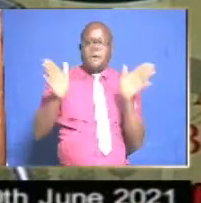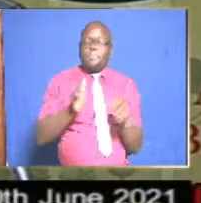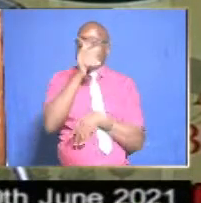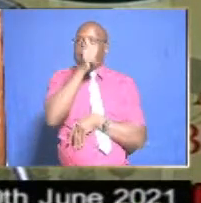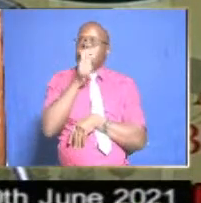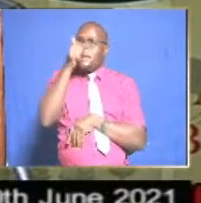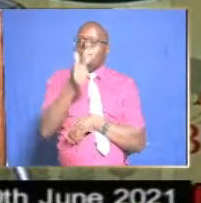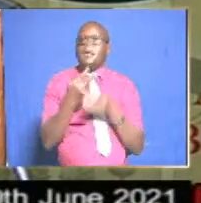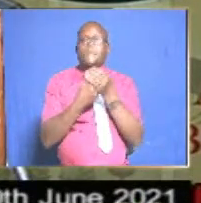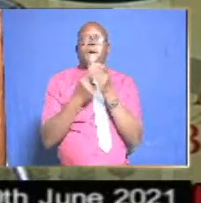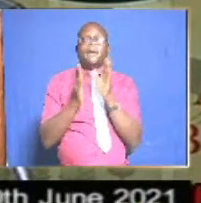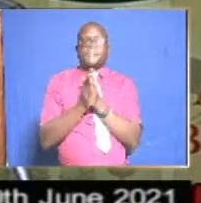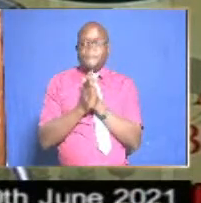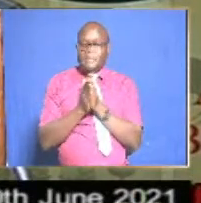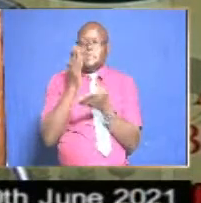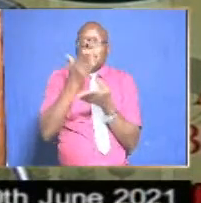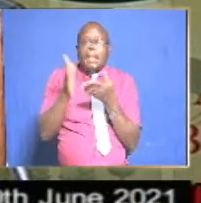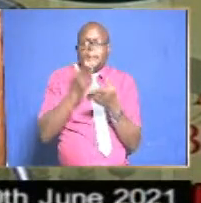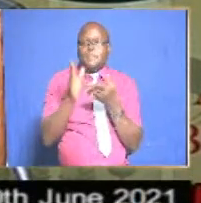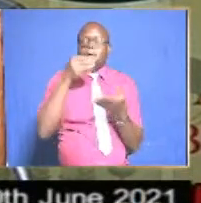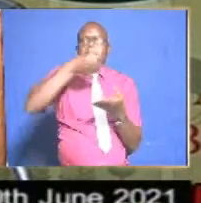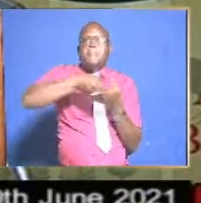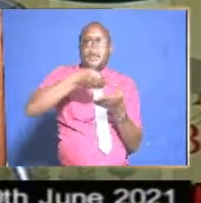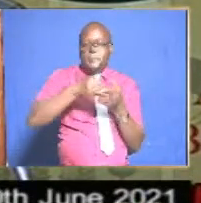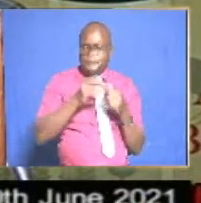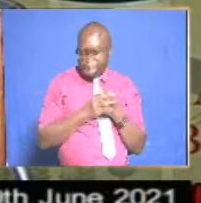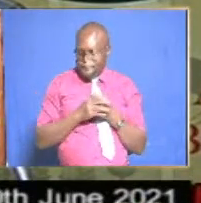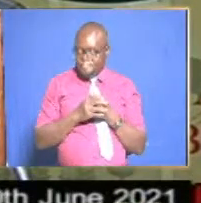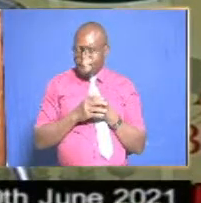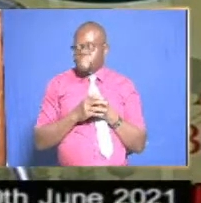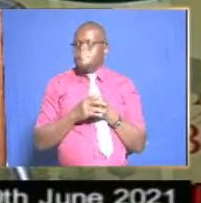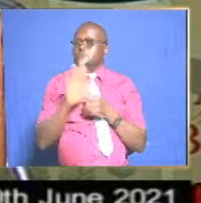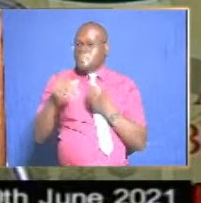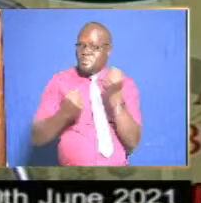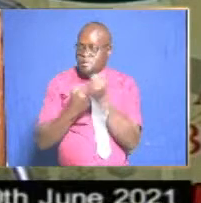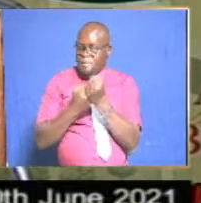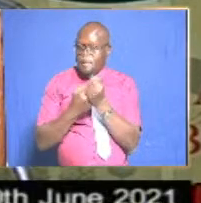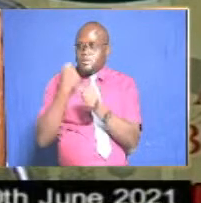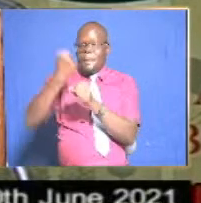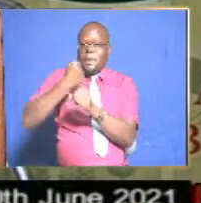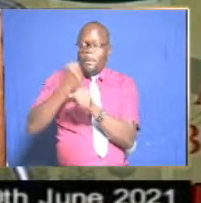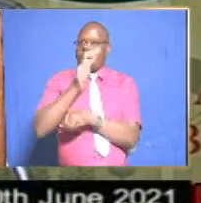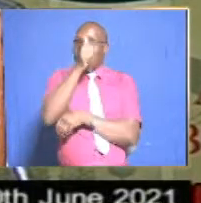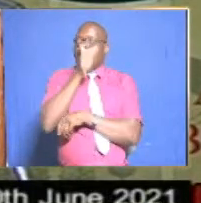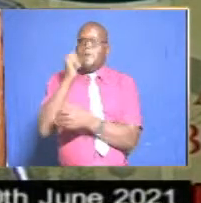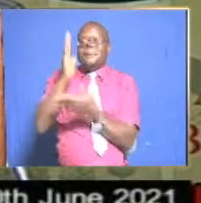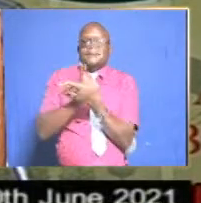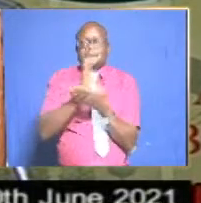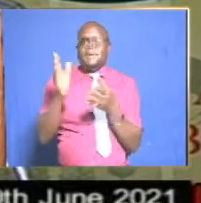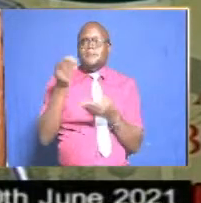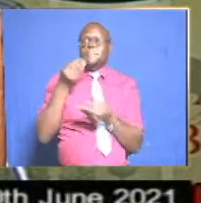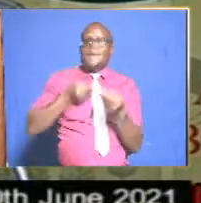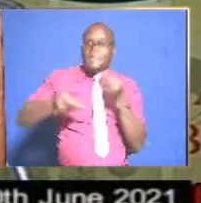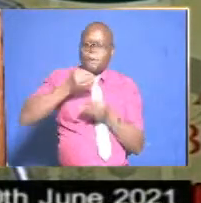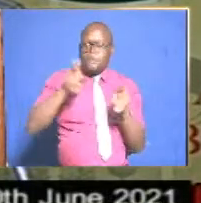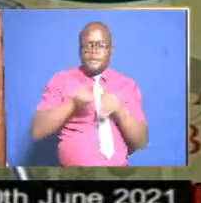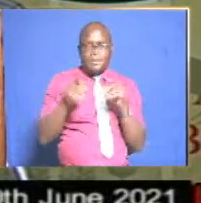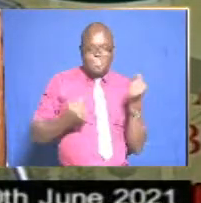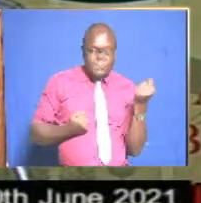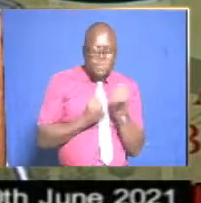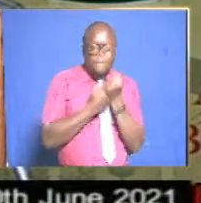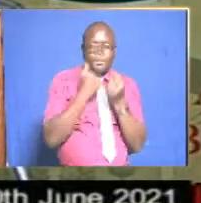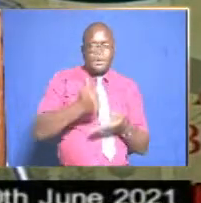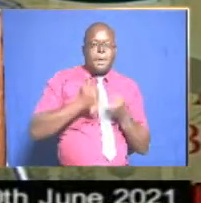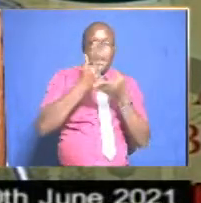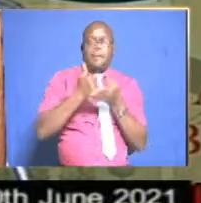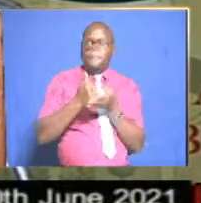partnership and lease financing. The strategy will also support the role of the private sector in the economy and further facilitate